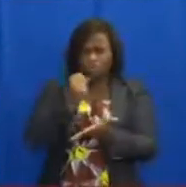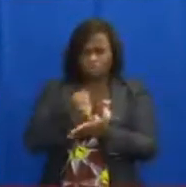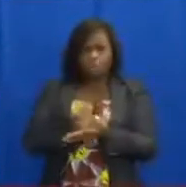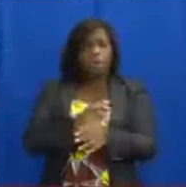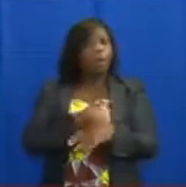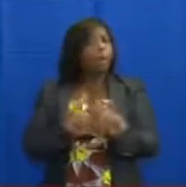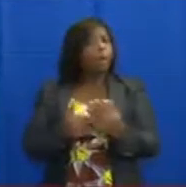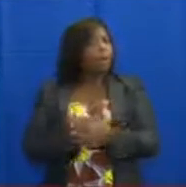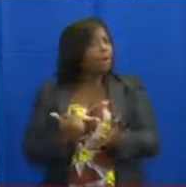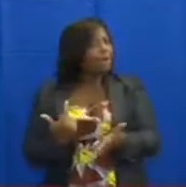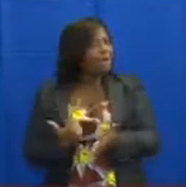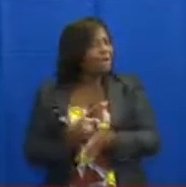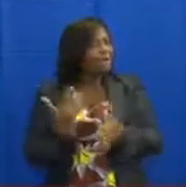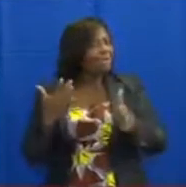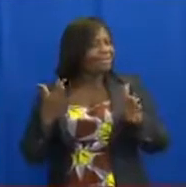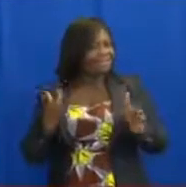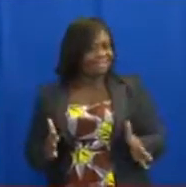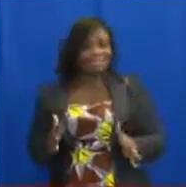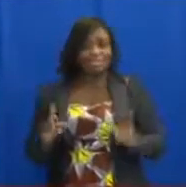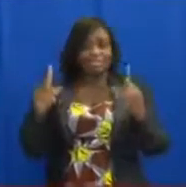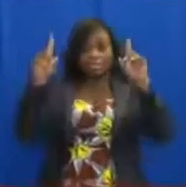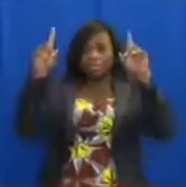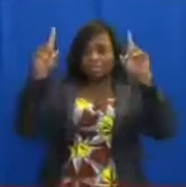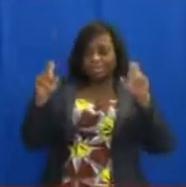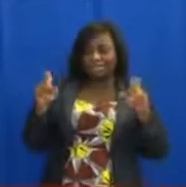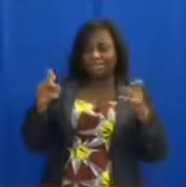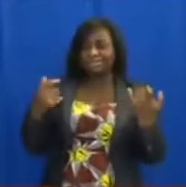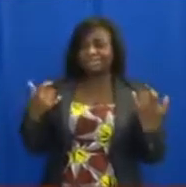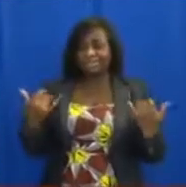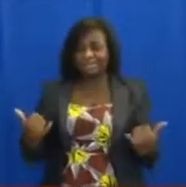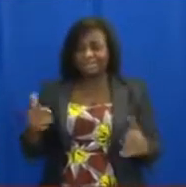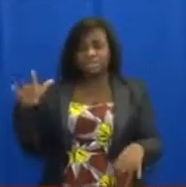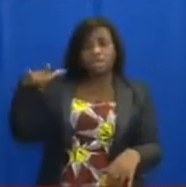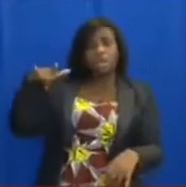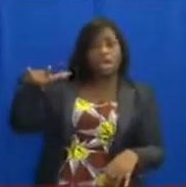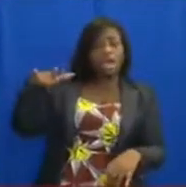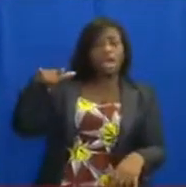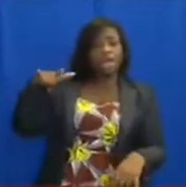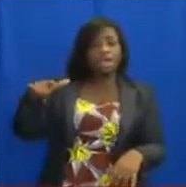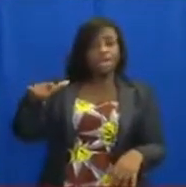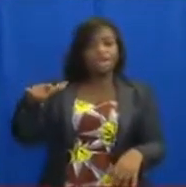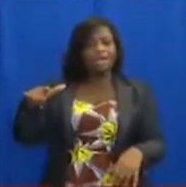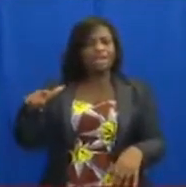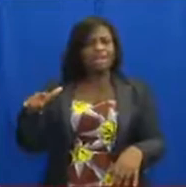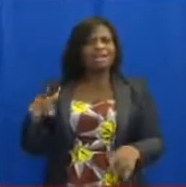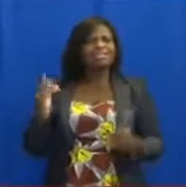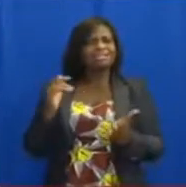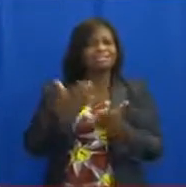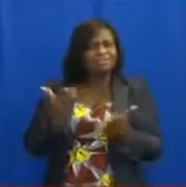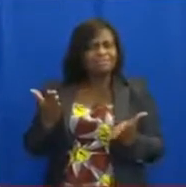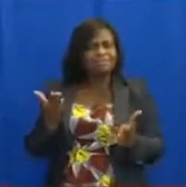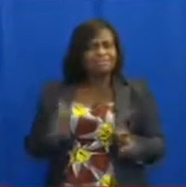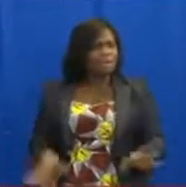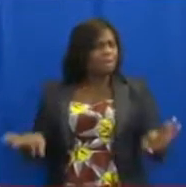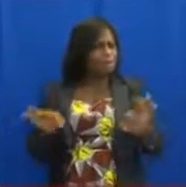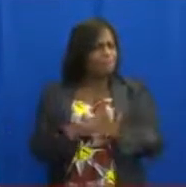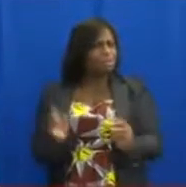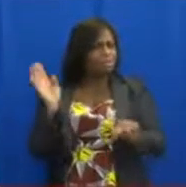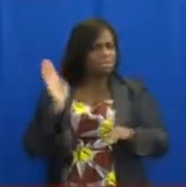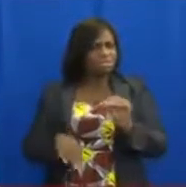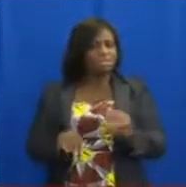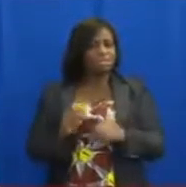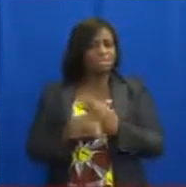all Ghanaians that the testing regime in place at Kotoka is among the strictest in the